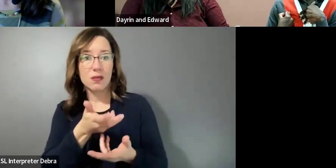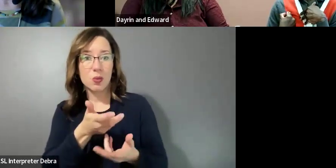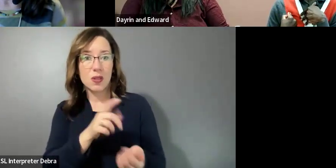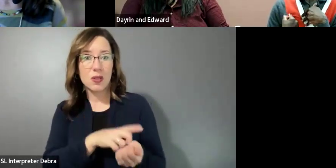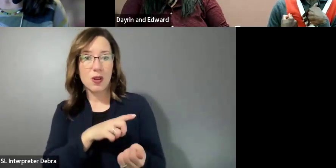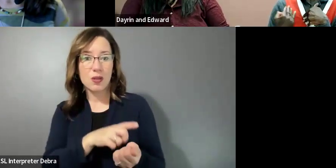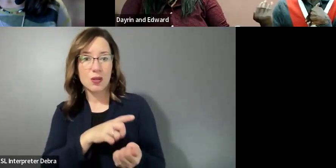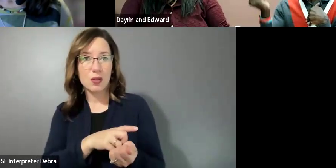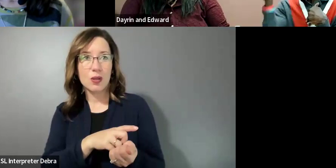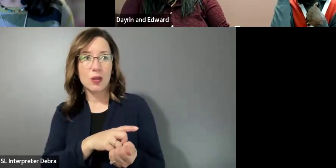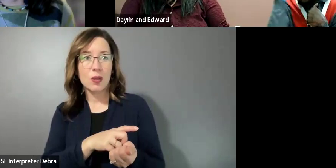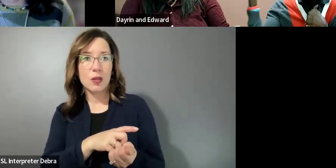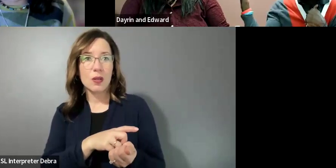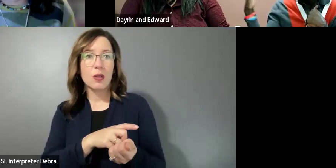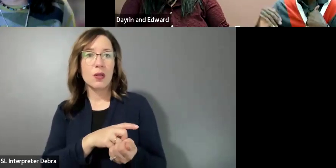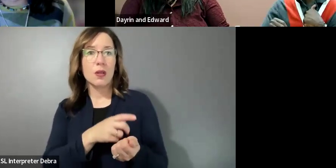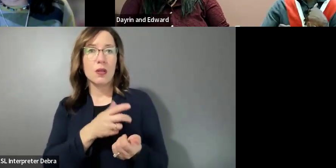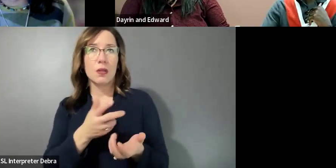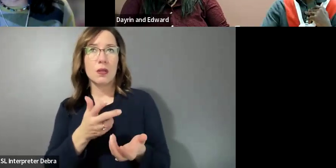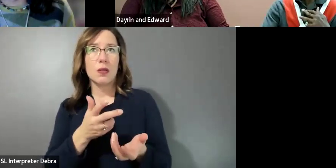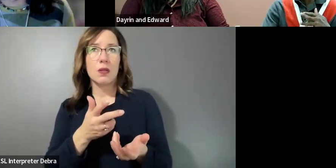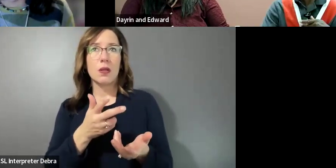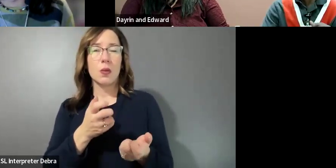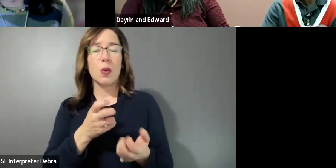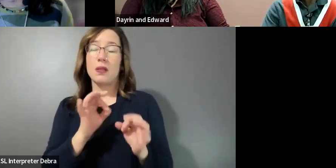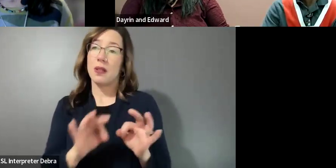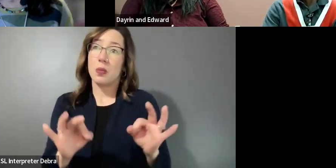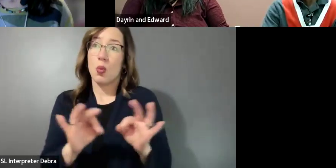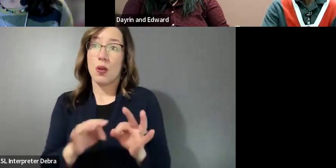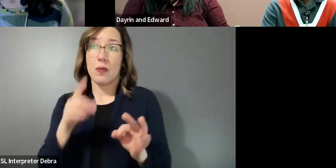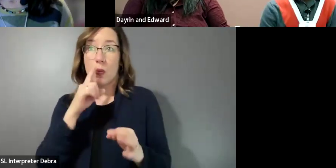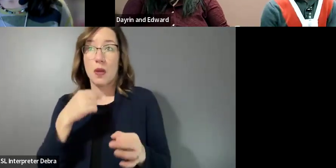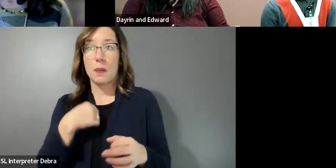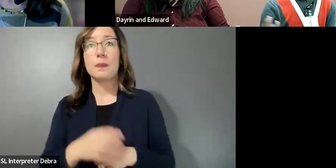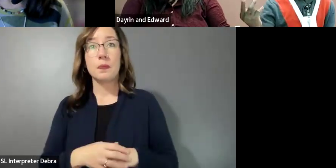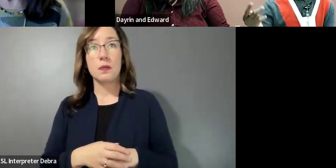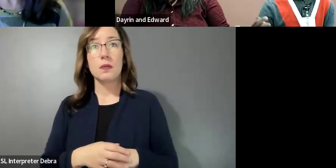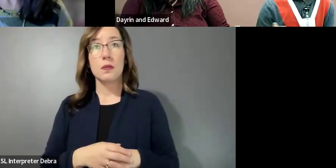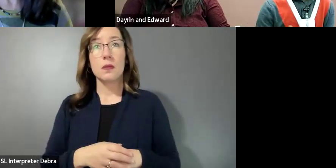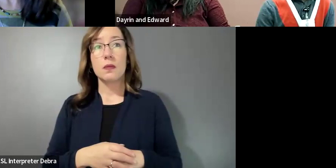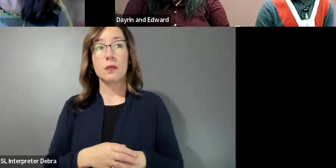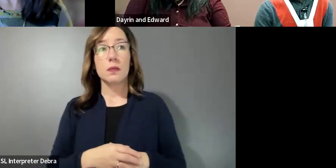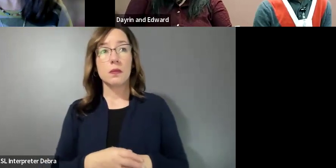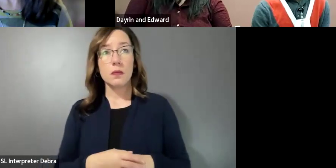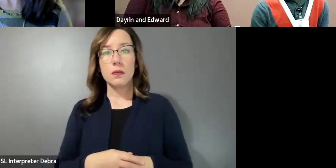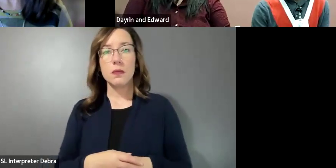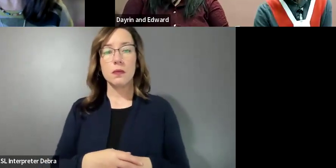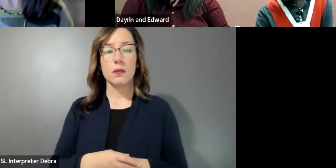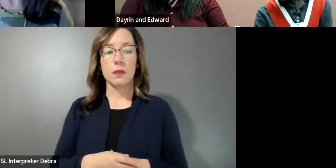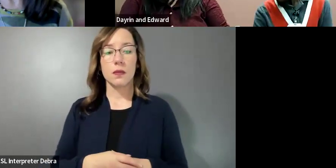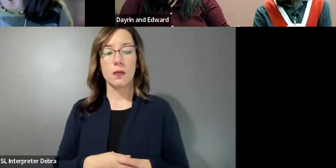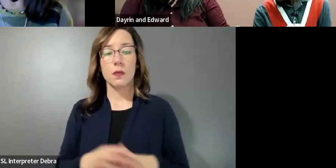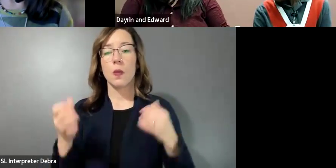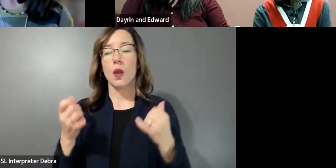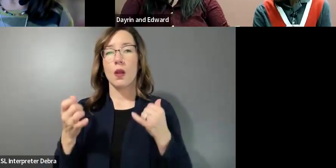me. And that is the more important too. Next page. So now that